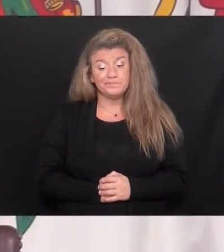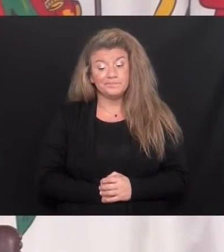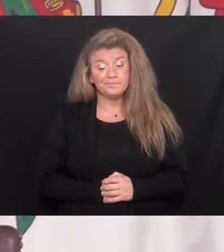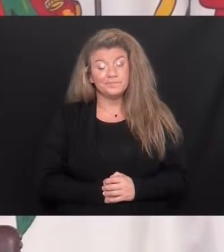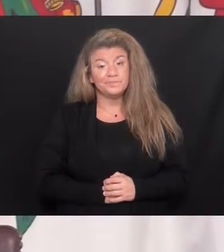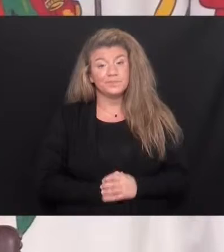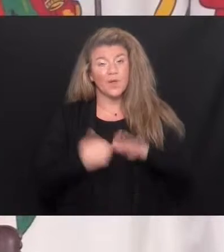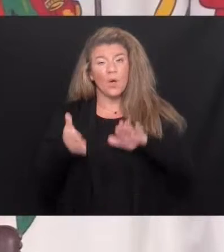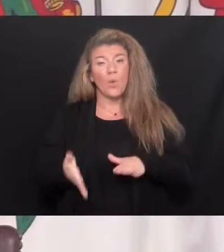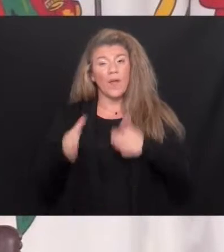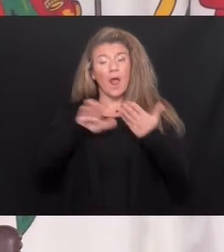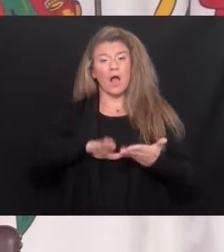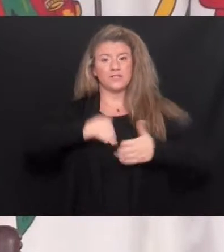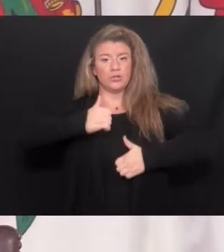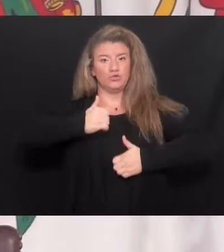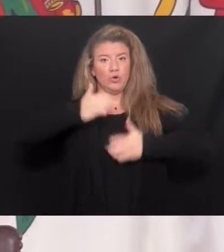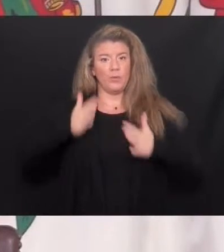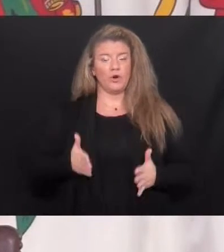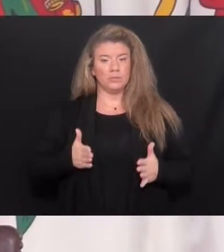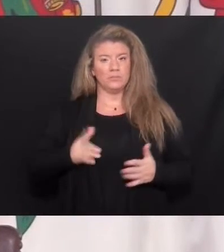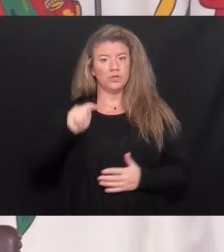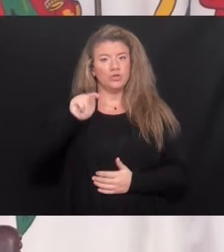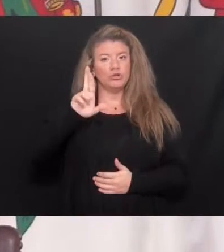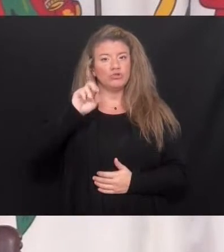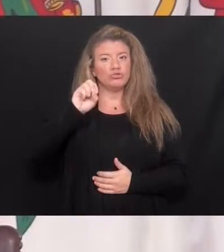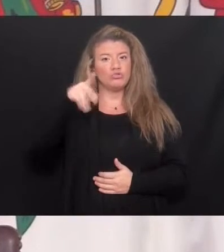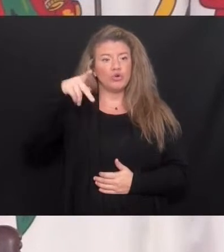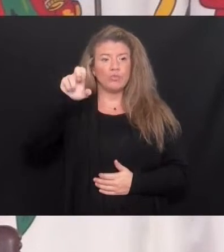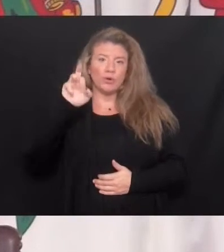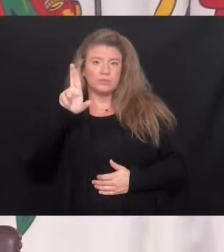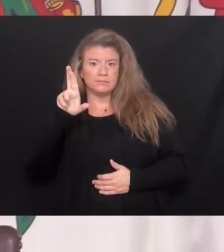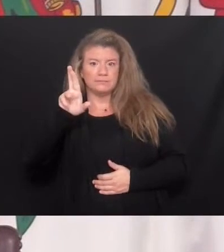We lost a trooper over the weekend.